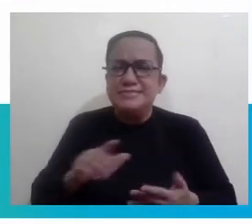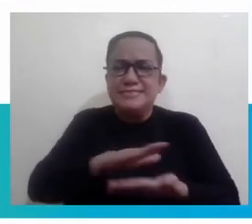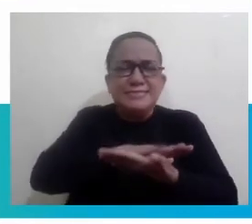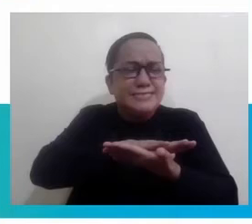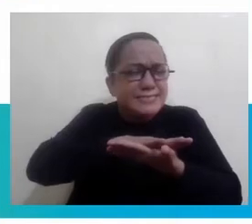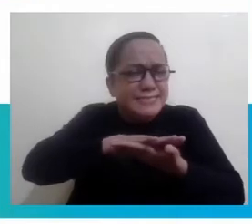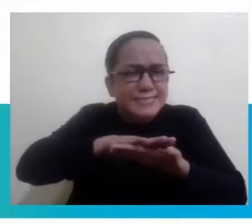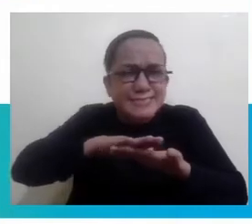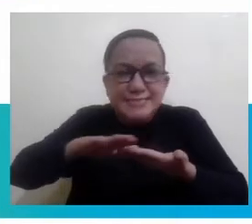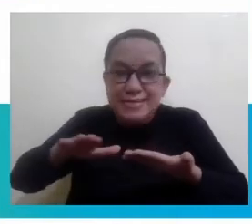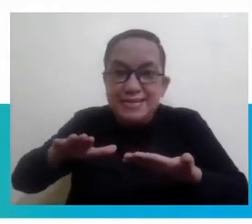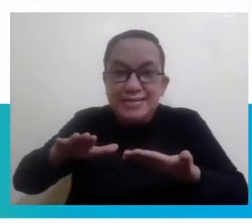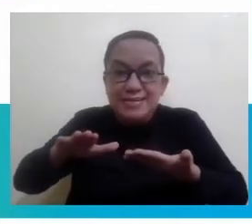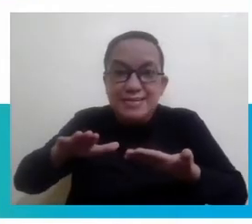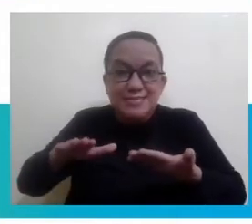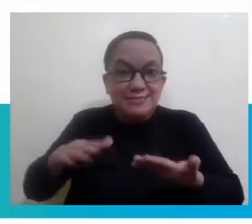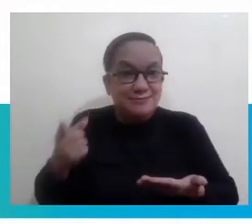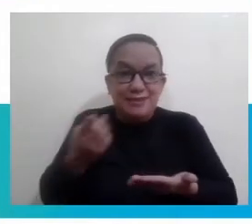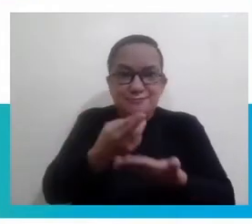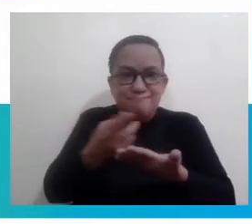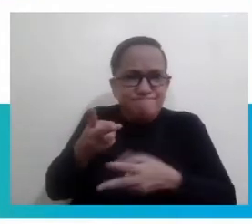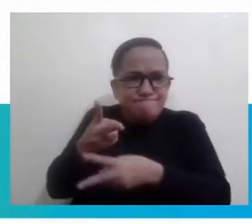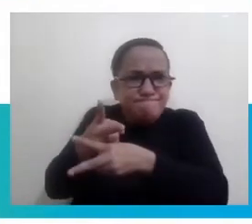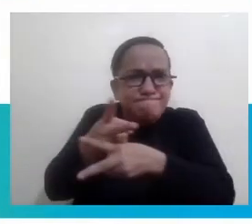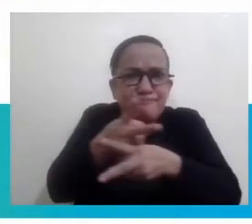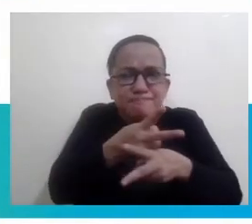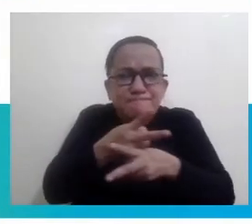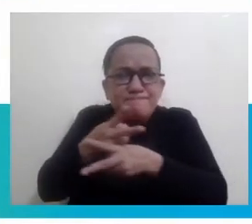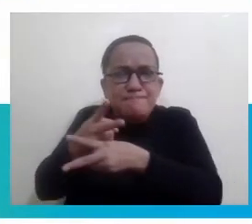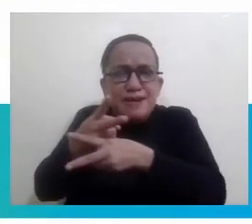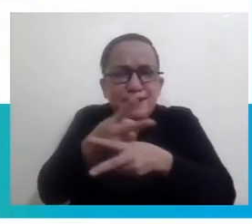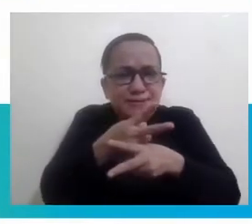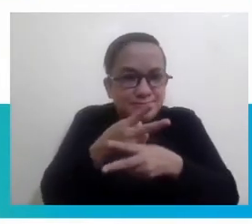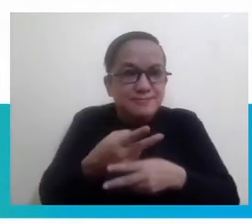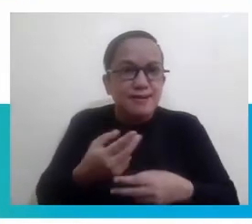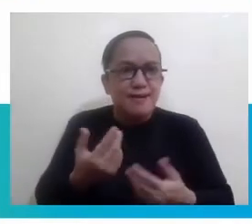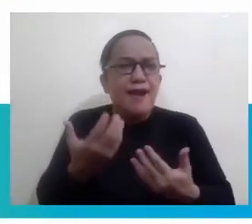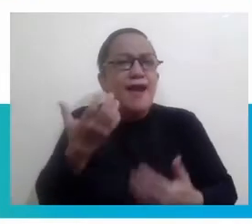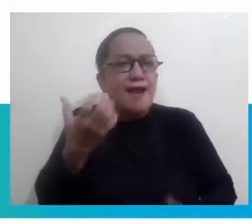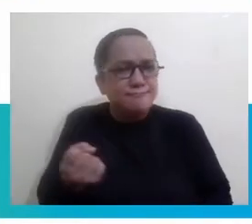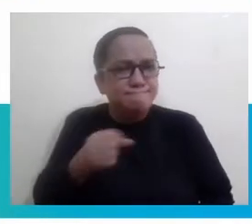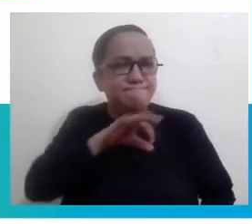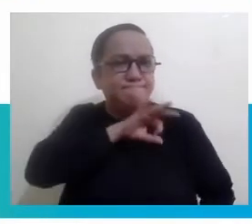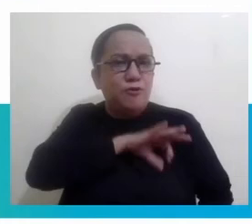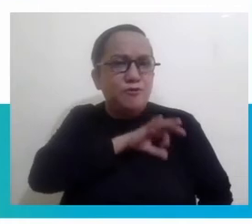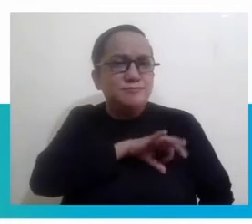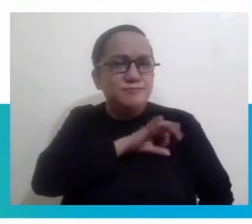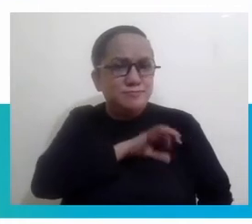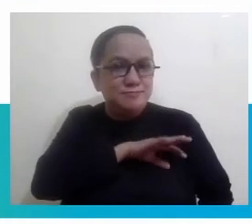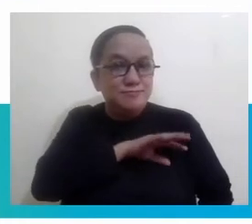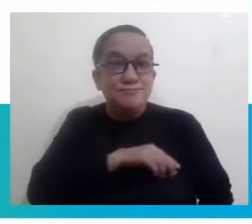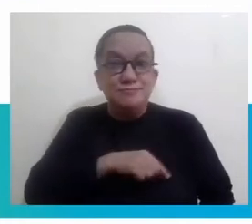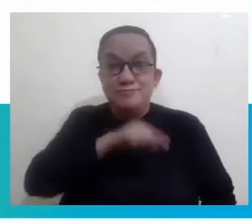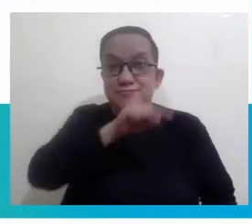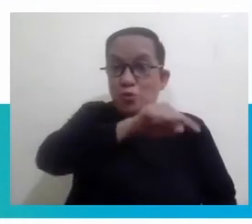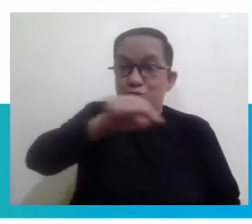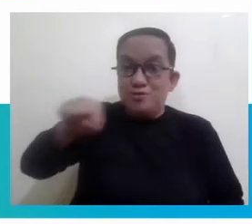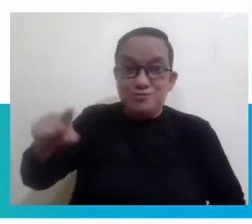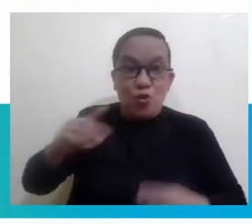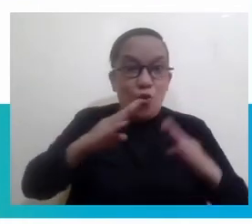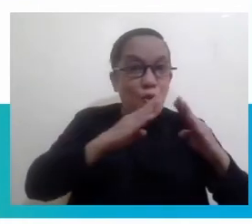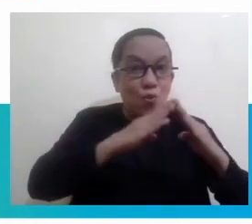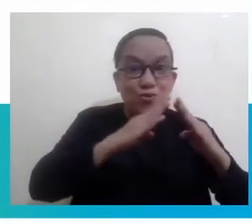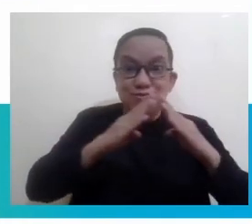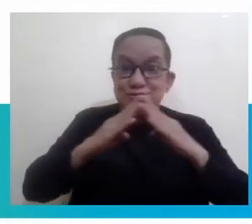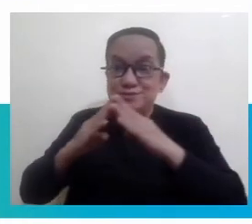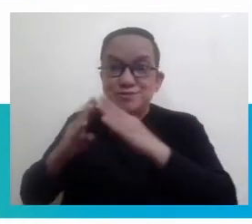resources that is part of the economic pathways. And also those people living in the coastal areas, they are entirely depend on the